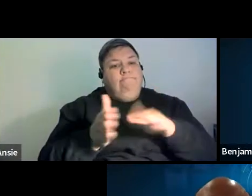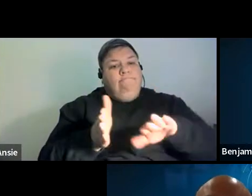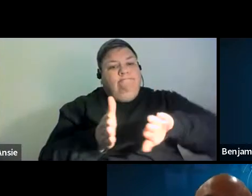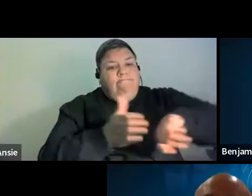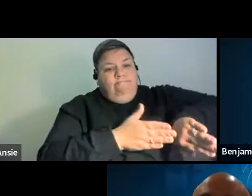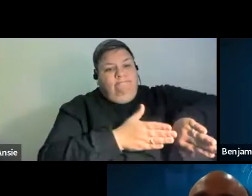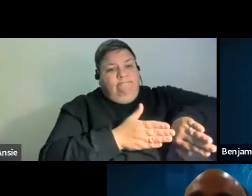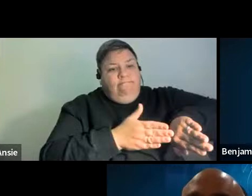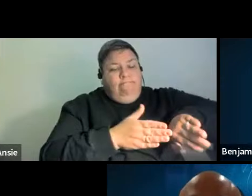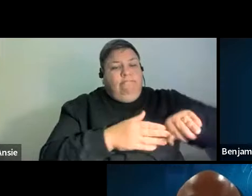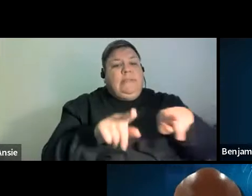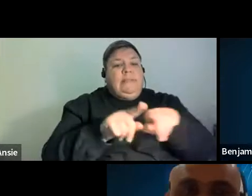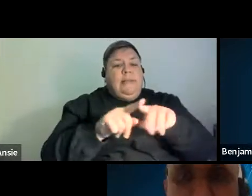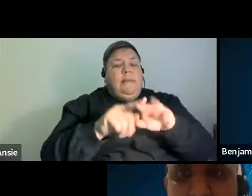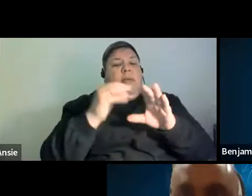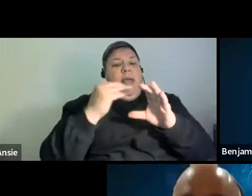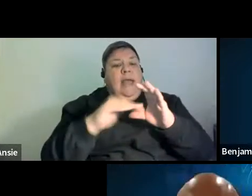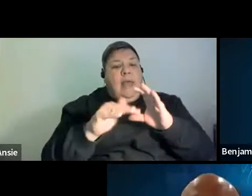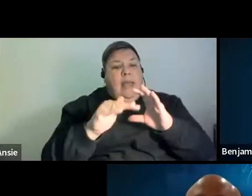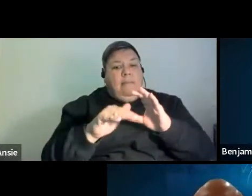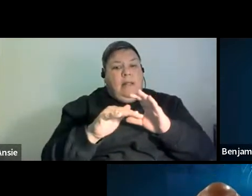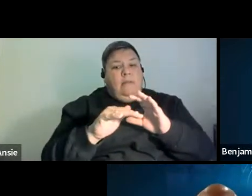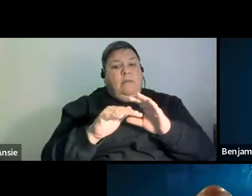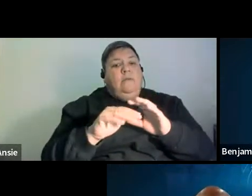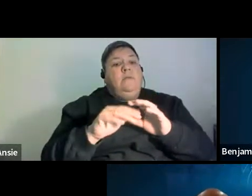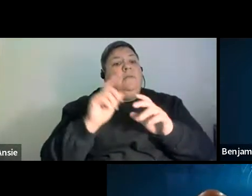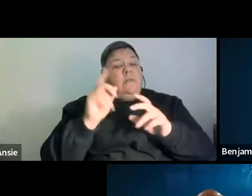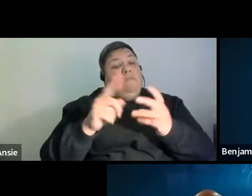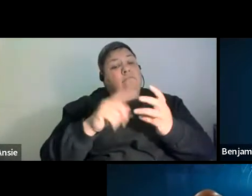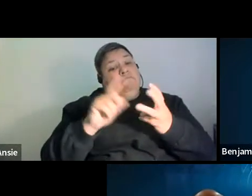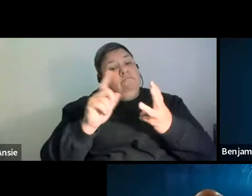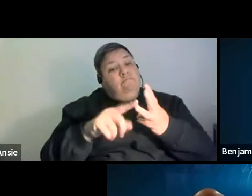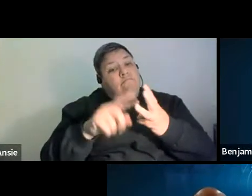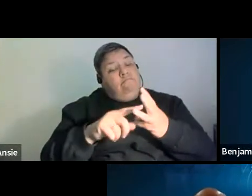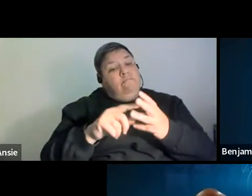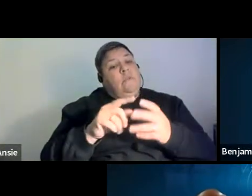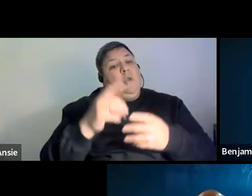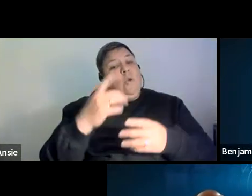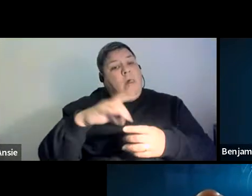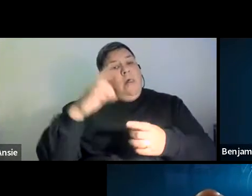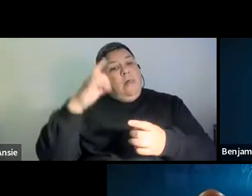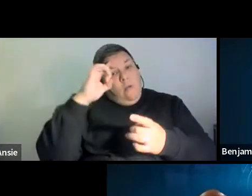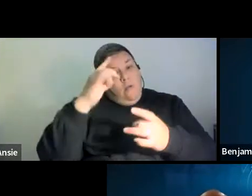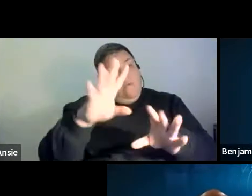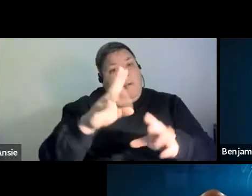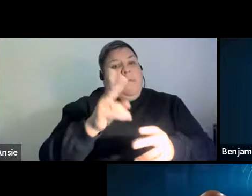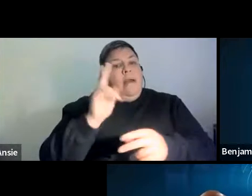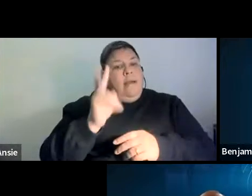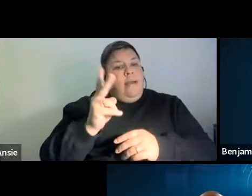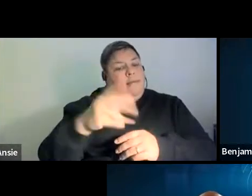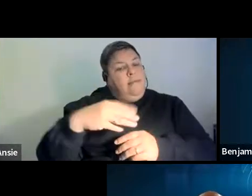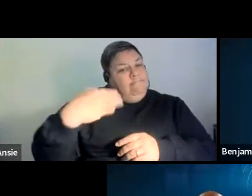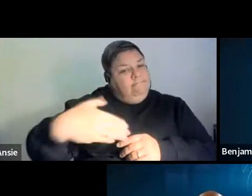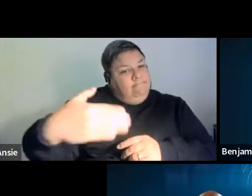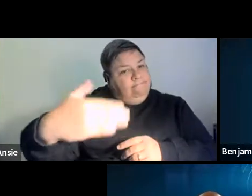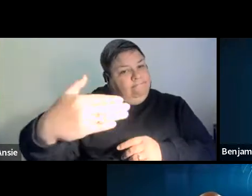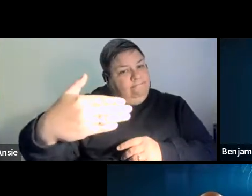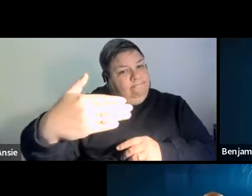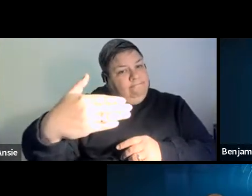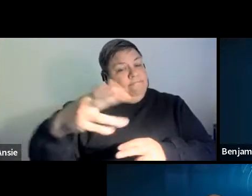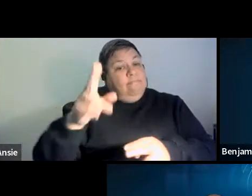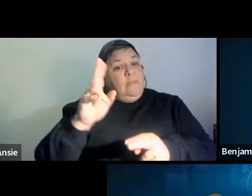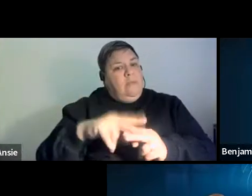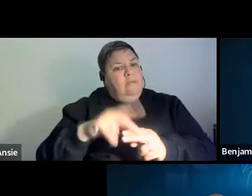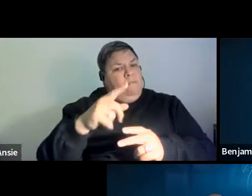email, says correspondence on the outcome of this case will be issued in due course. If the taxpayer hasn't